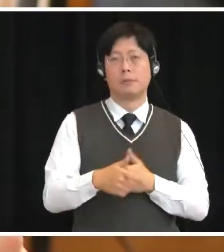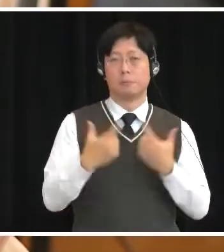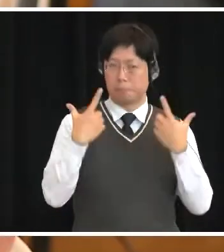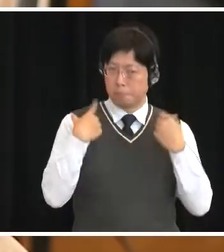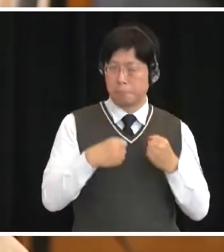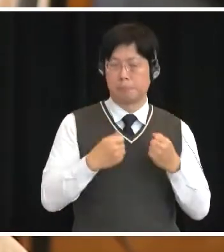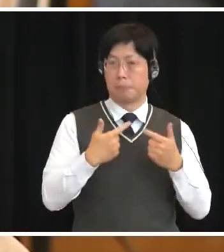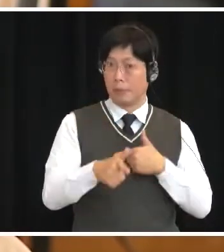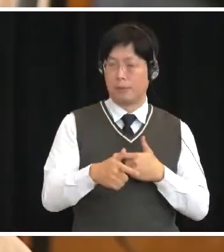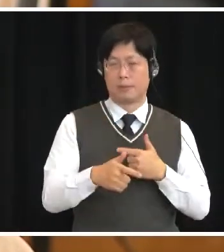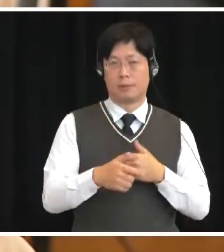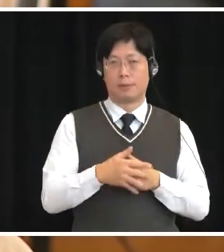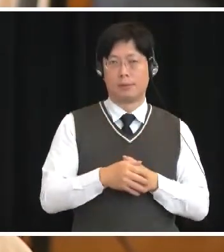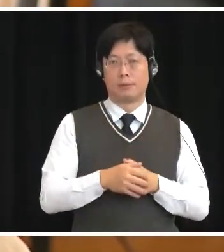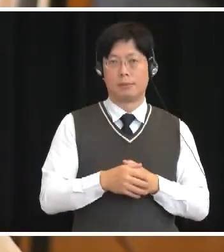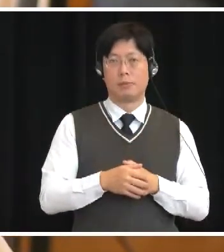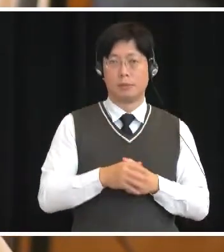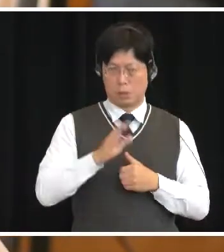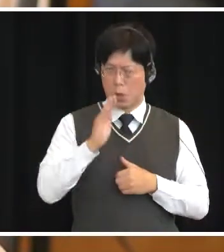Therefore,